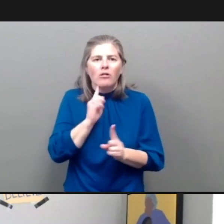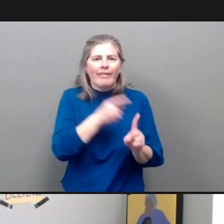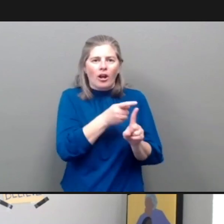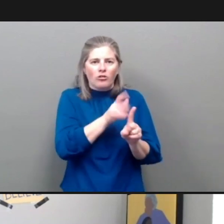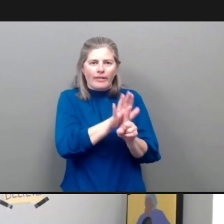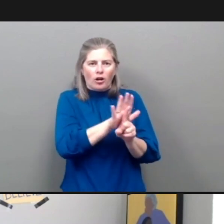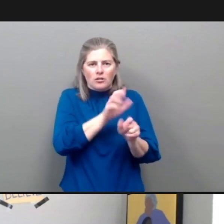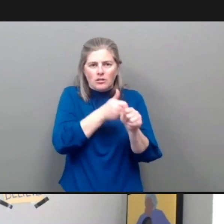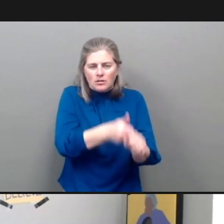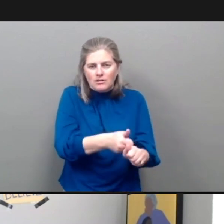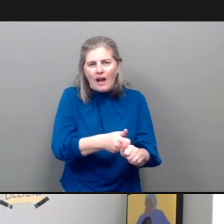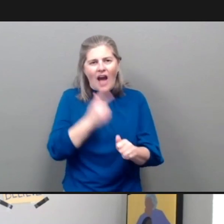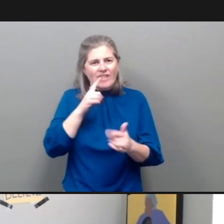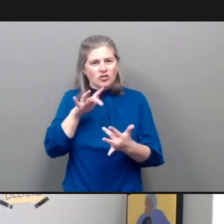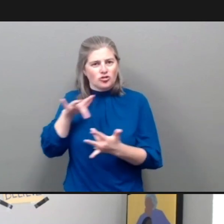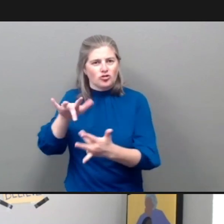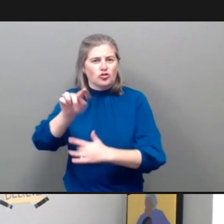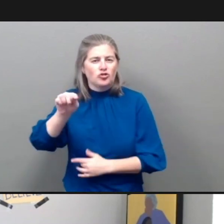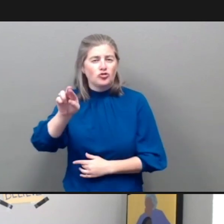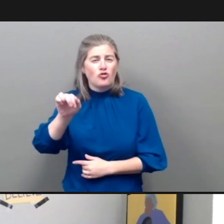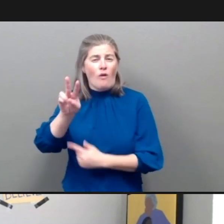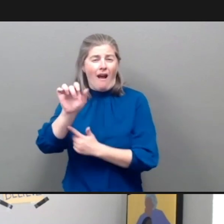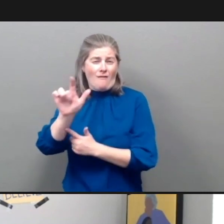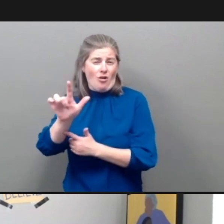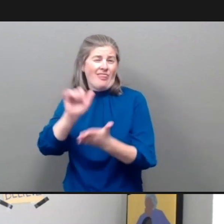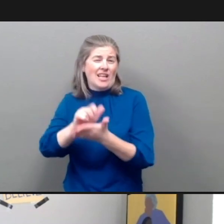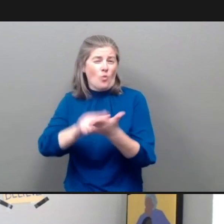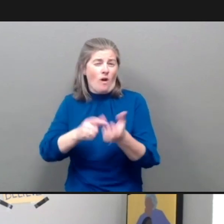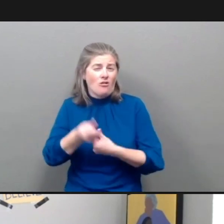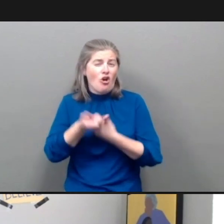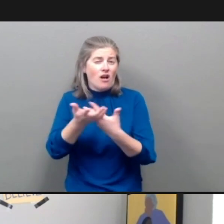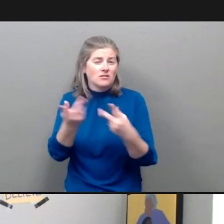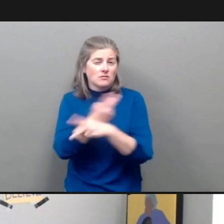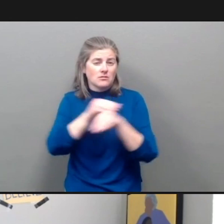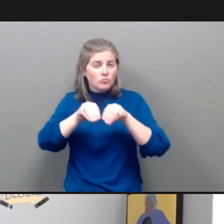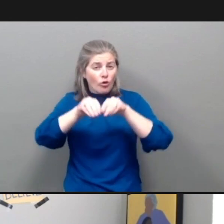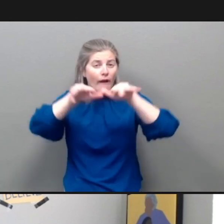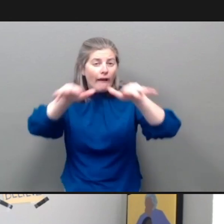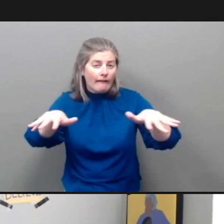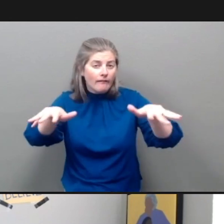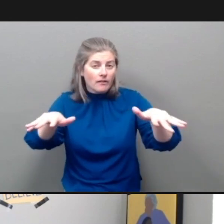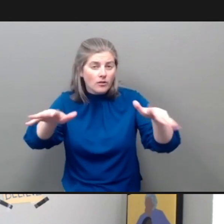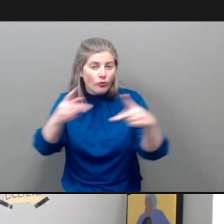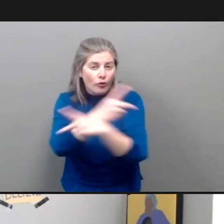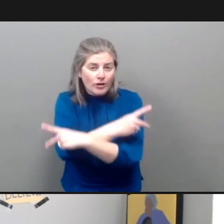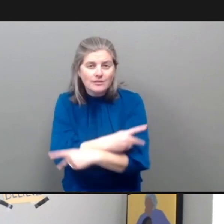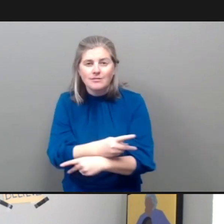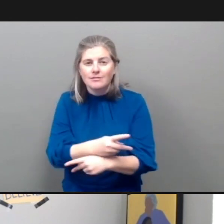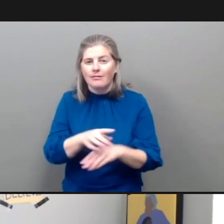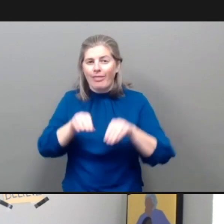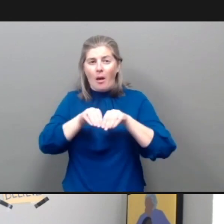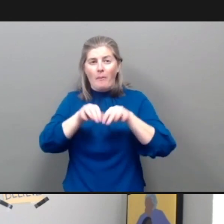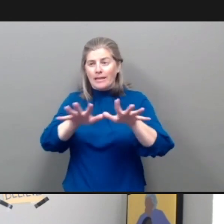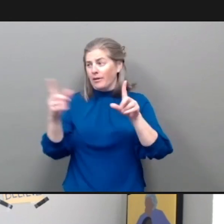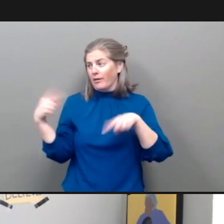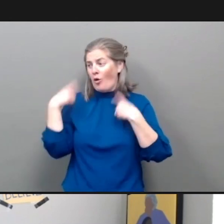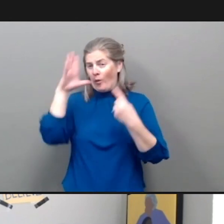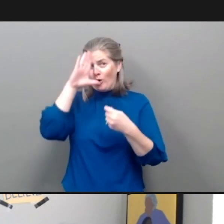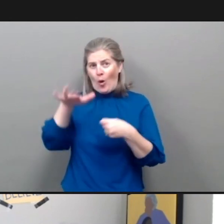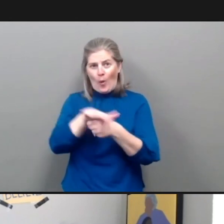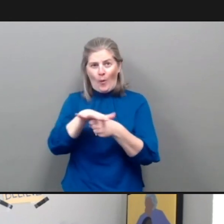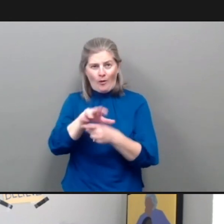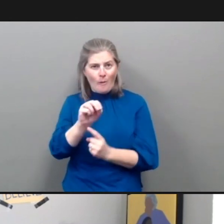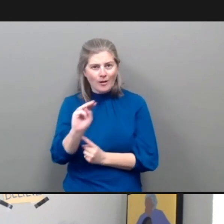think travel in general is what creates and spreads pandemics. The pandemic as we know it in New Mexico, at